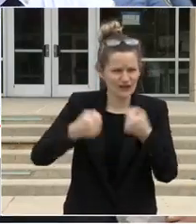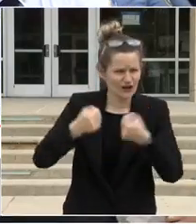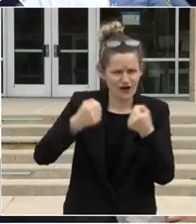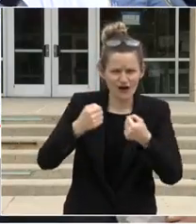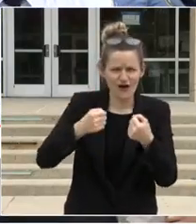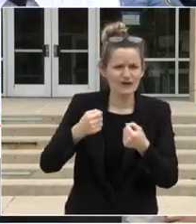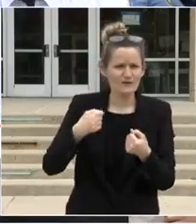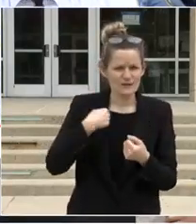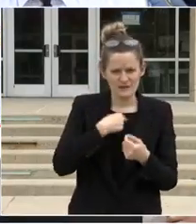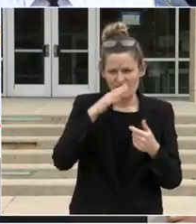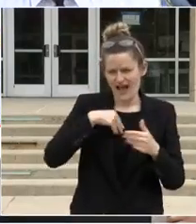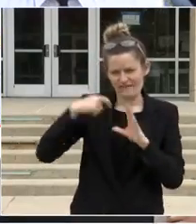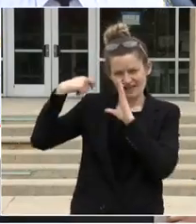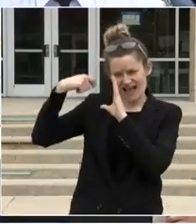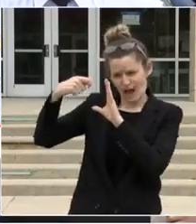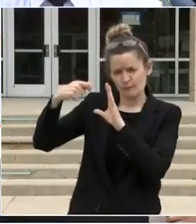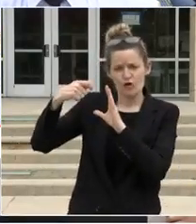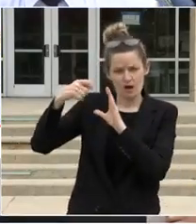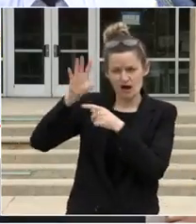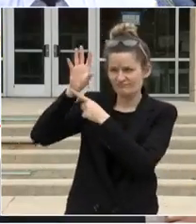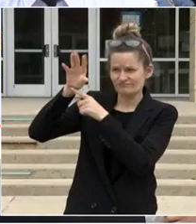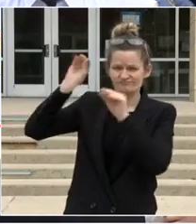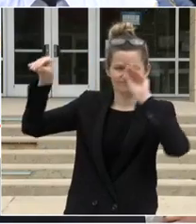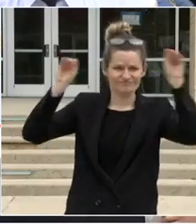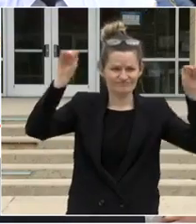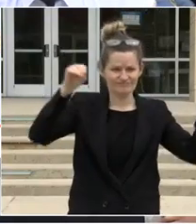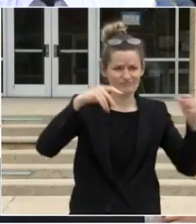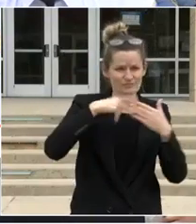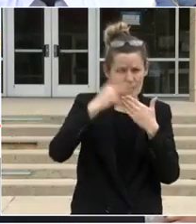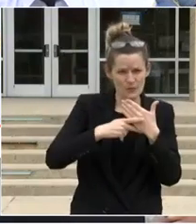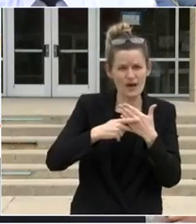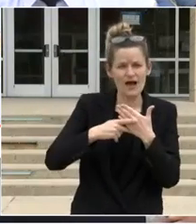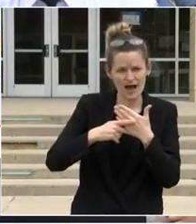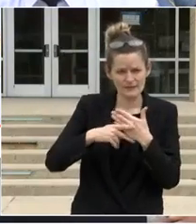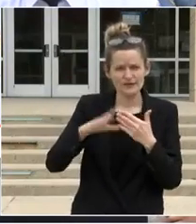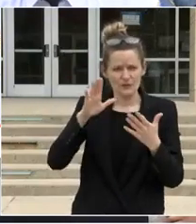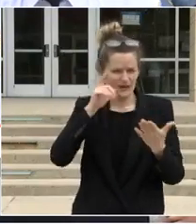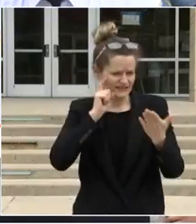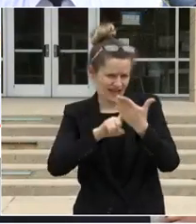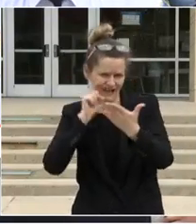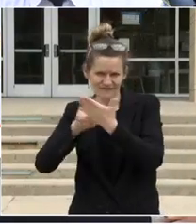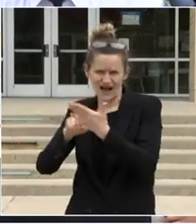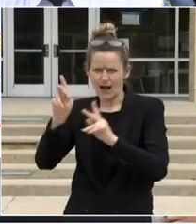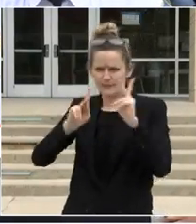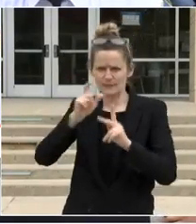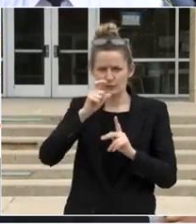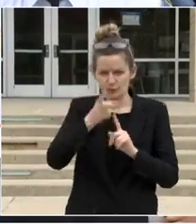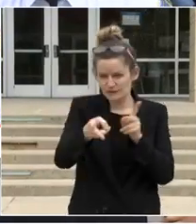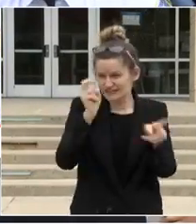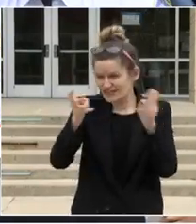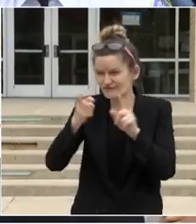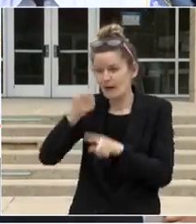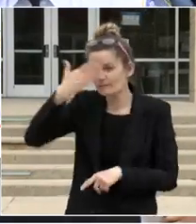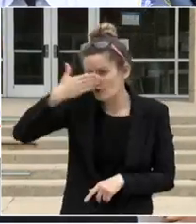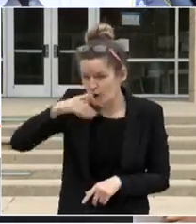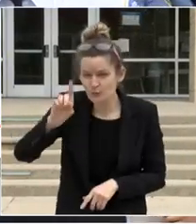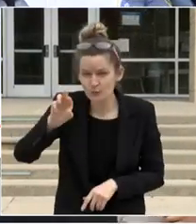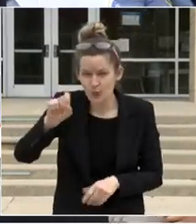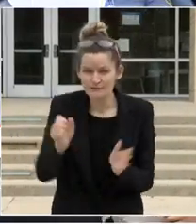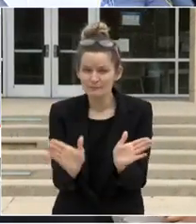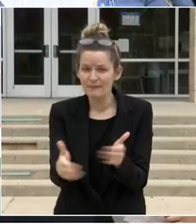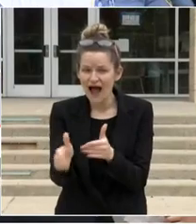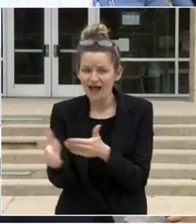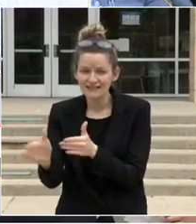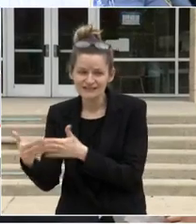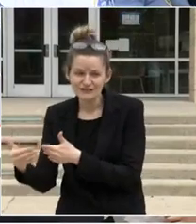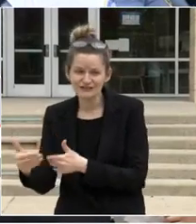lot in identifying porch bandits. And I don't like to make light of that when somebody comes and steals your property. So